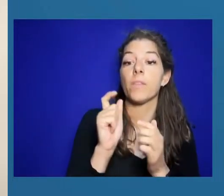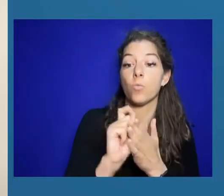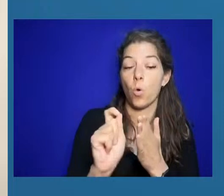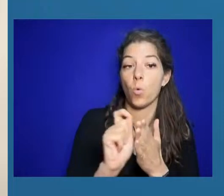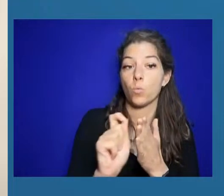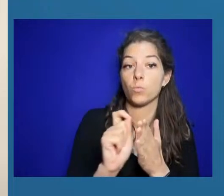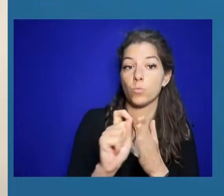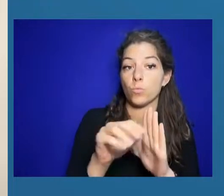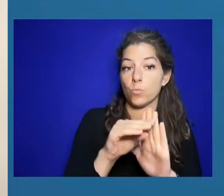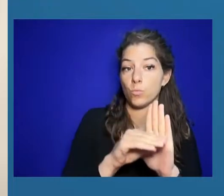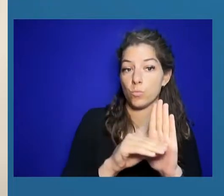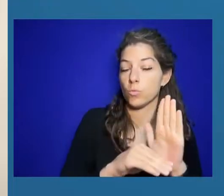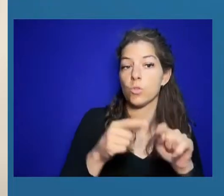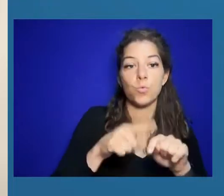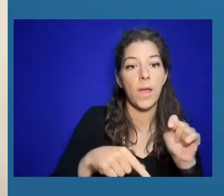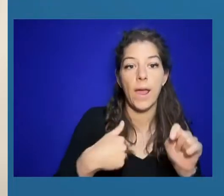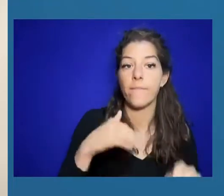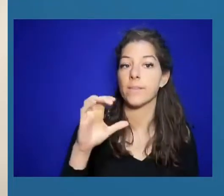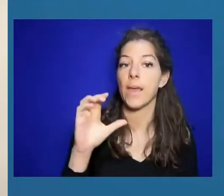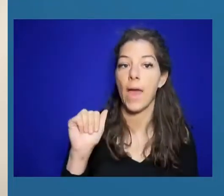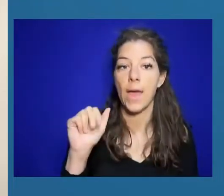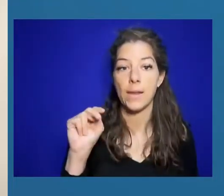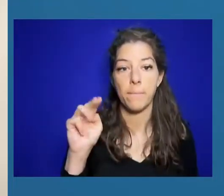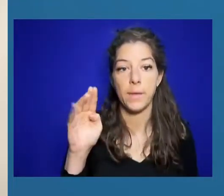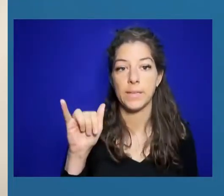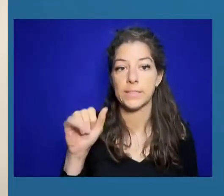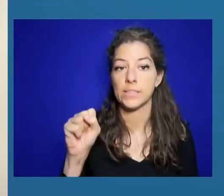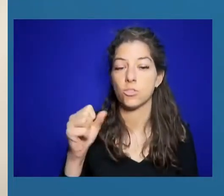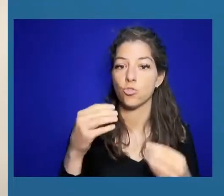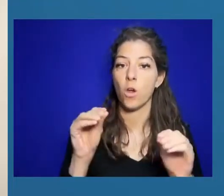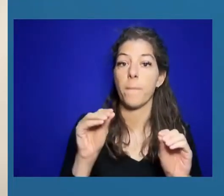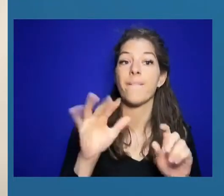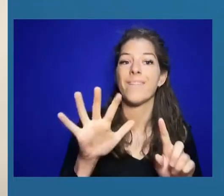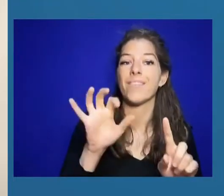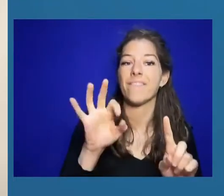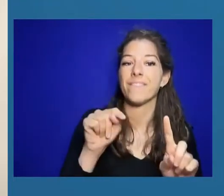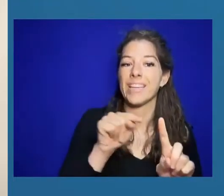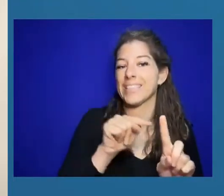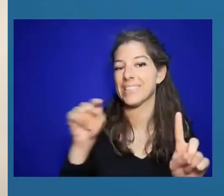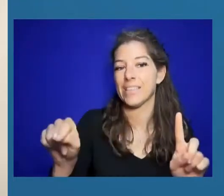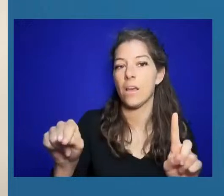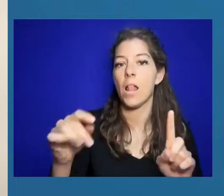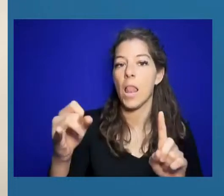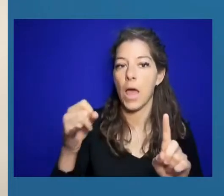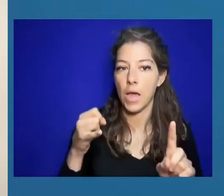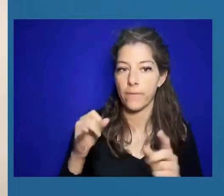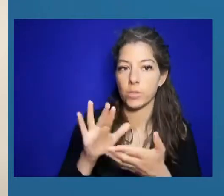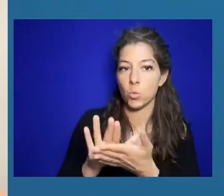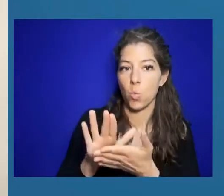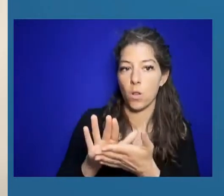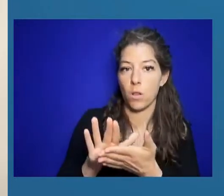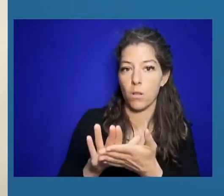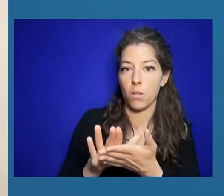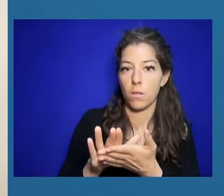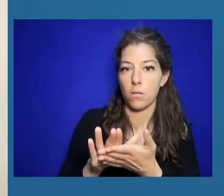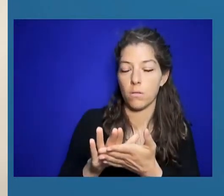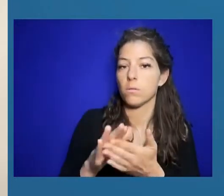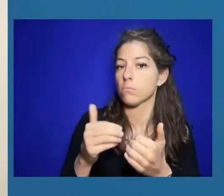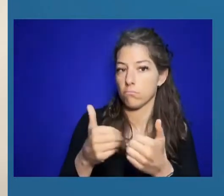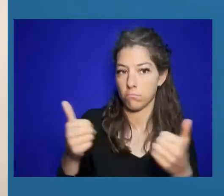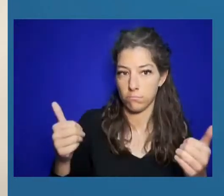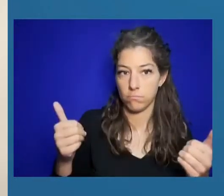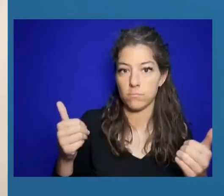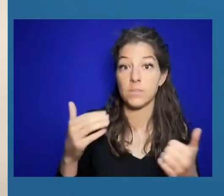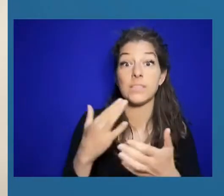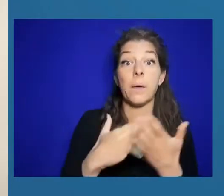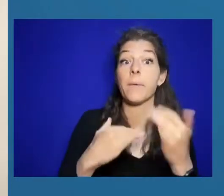you could not have a cannabis shop within 500 feet of the property line of a school, right? Some campuses are very